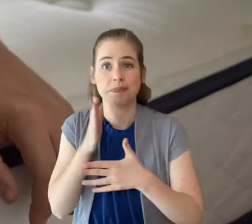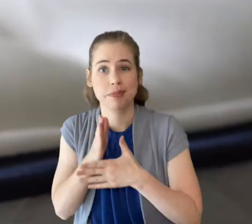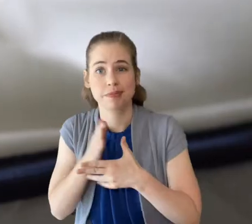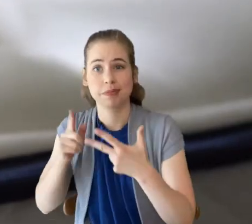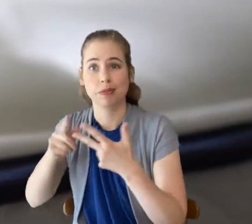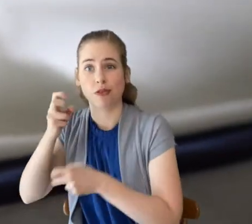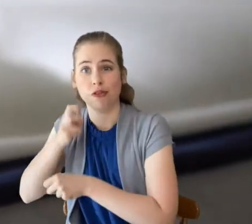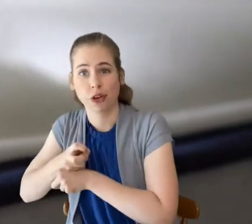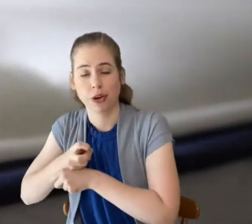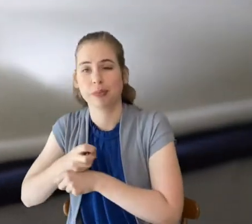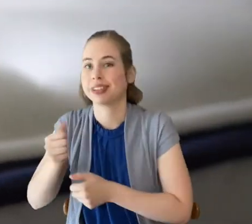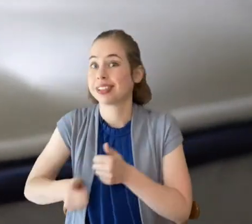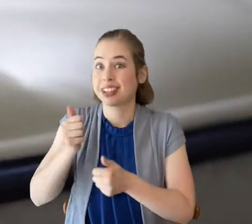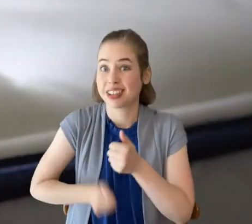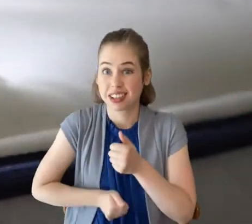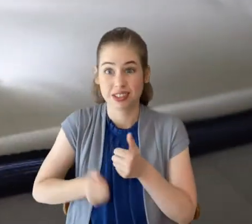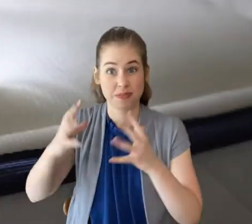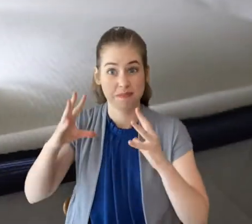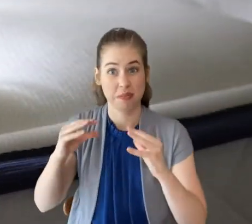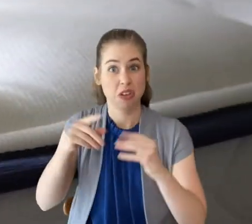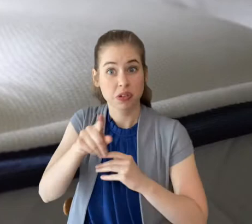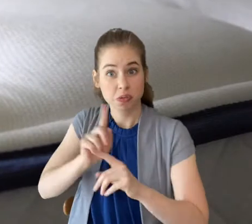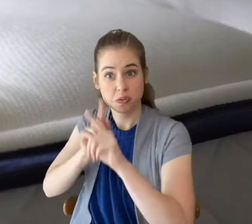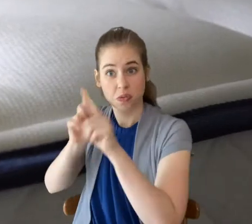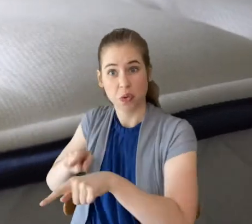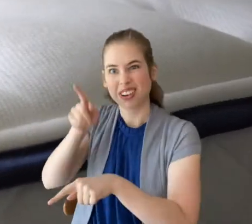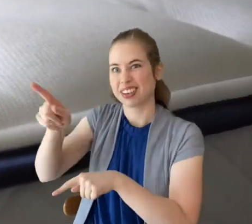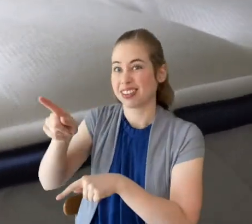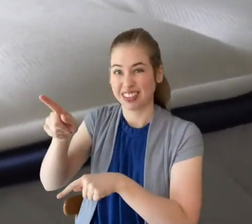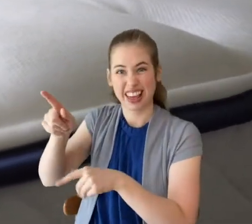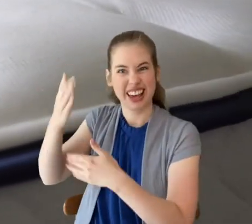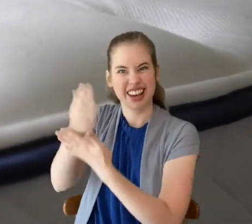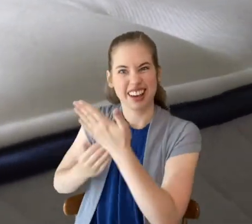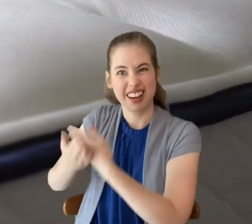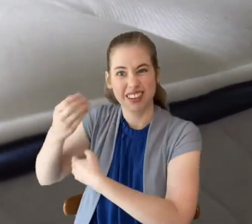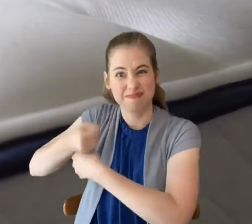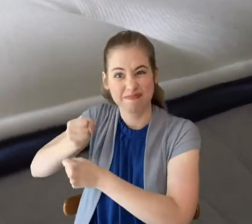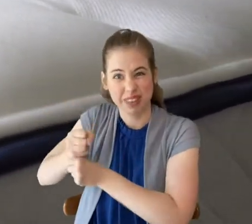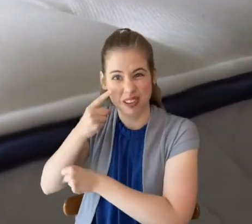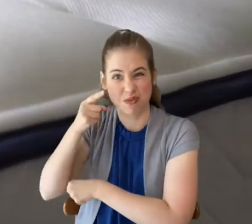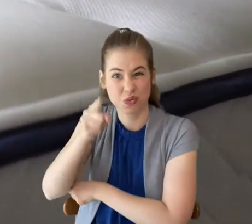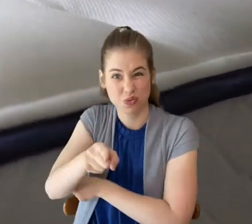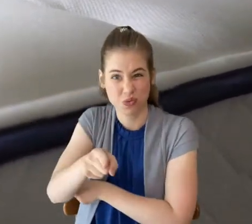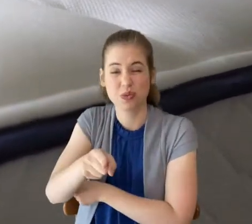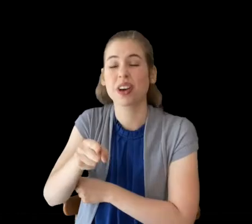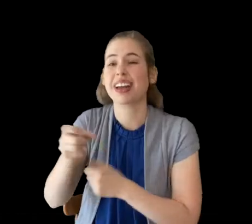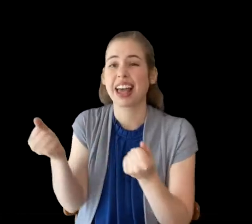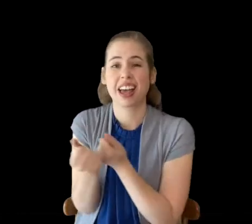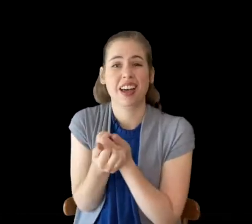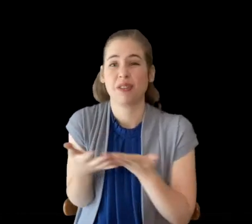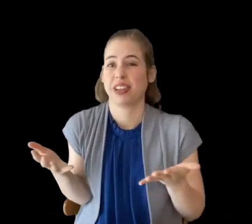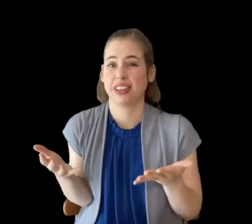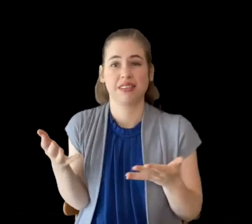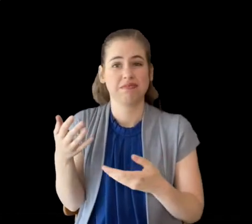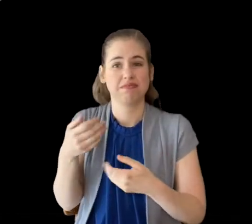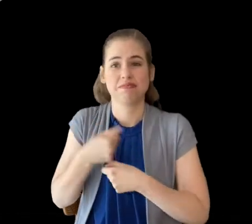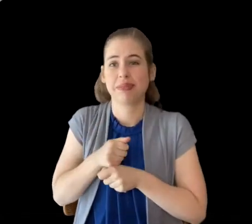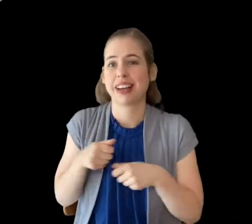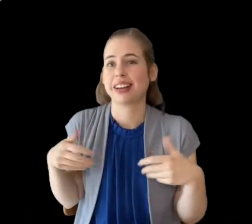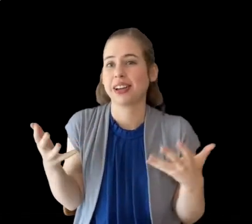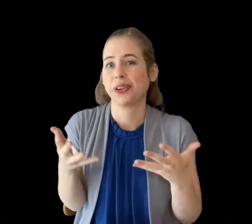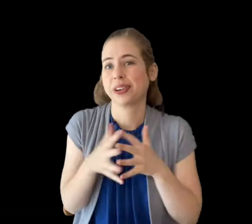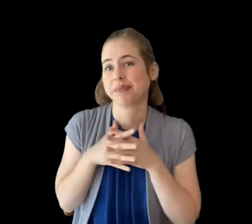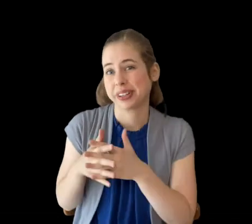firm. Every mattress is handmade to order here in the United States with American sourced materials.